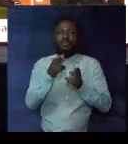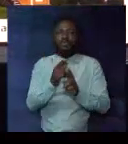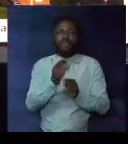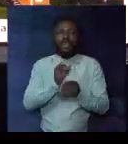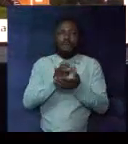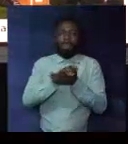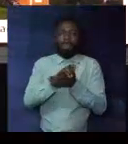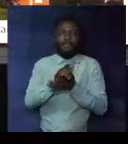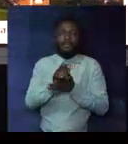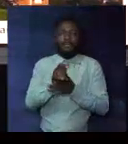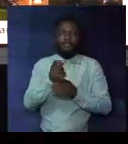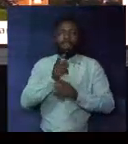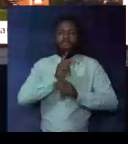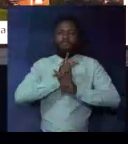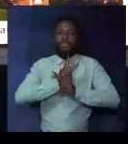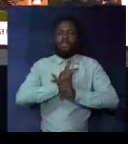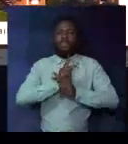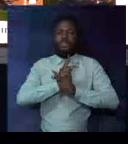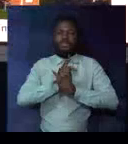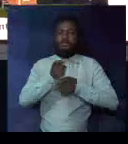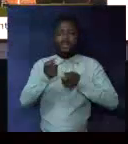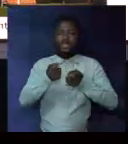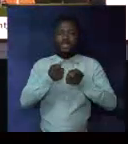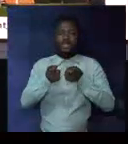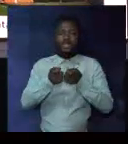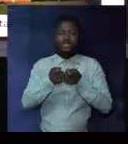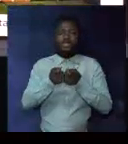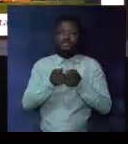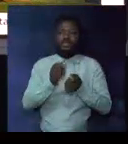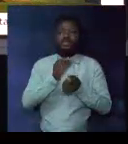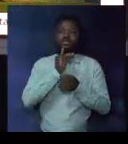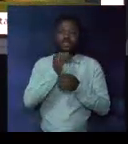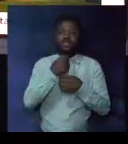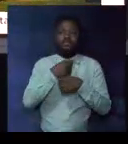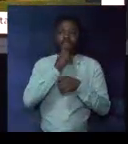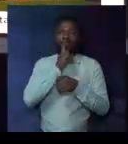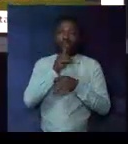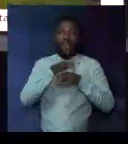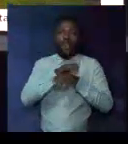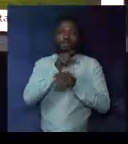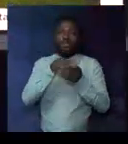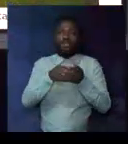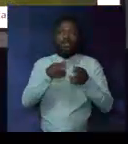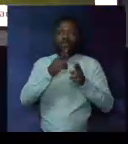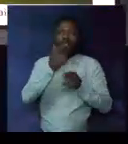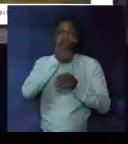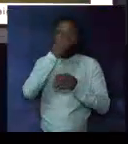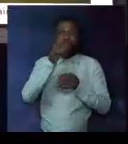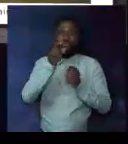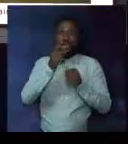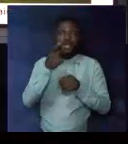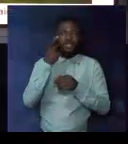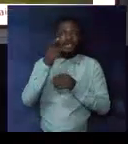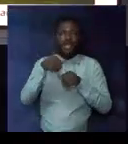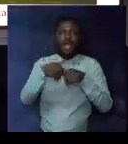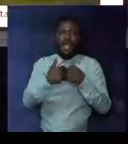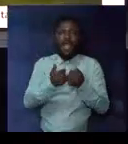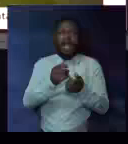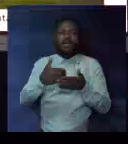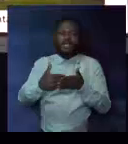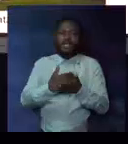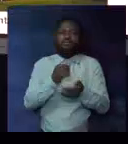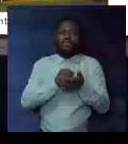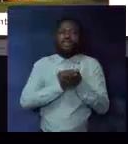road. I believe predictive preventive maintenance is ensured on this road because you can see